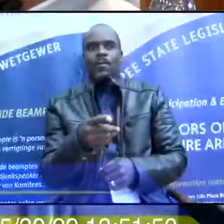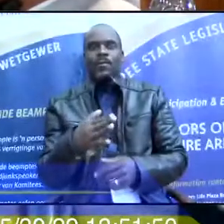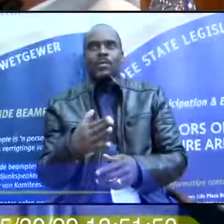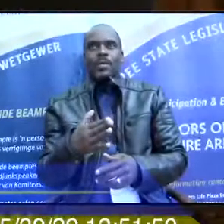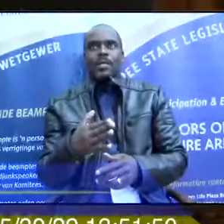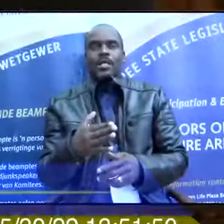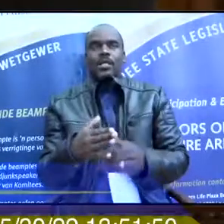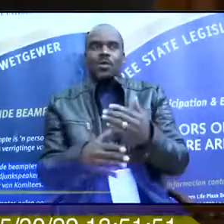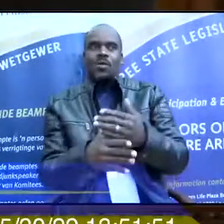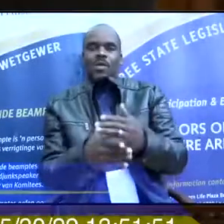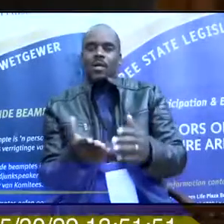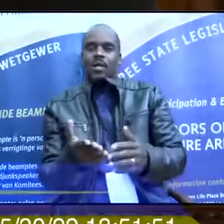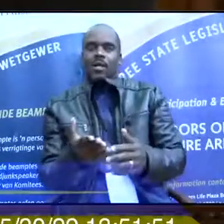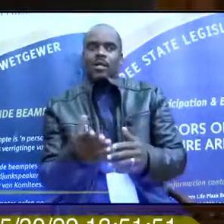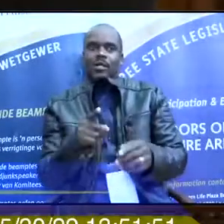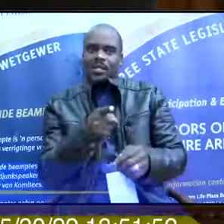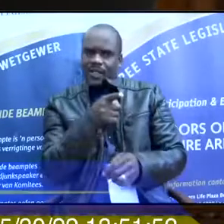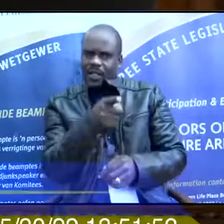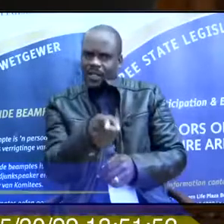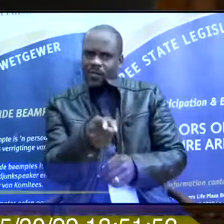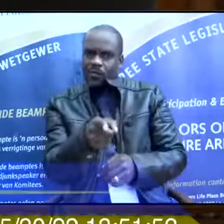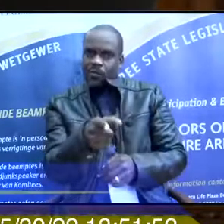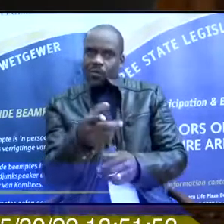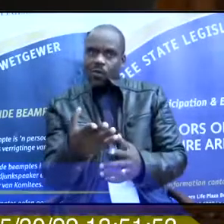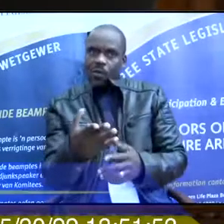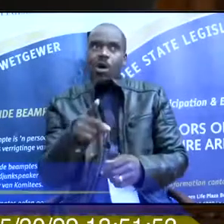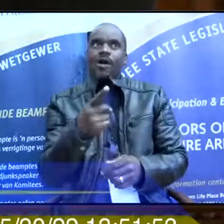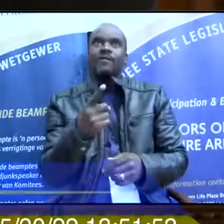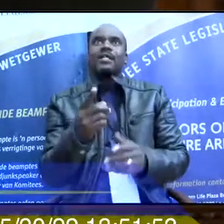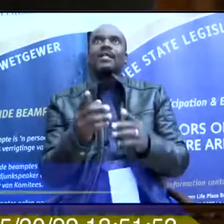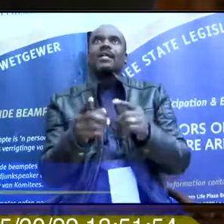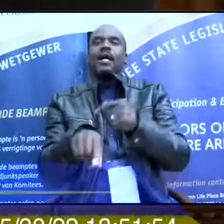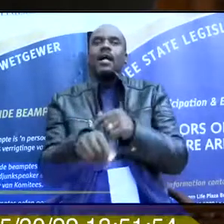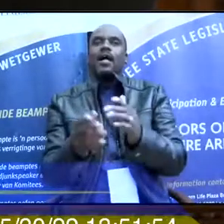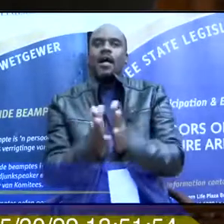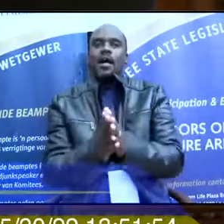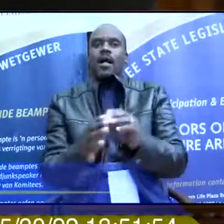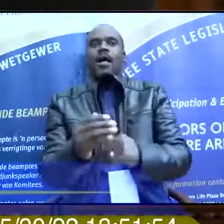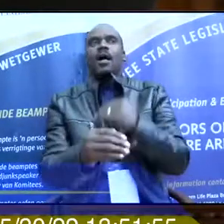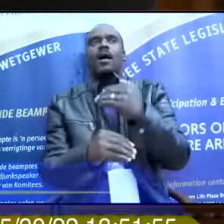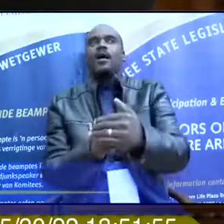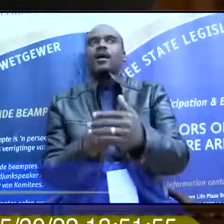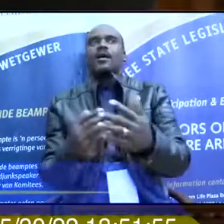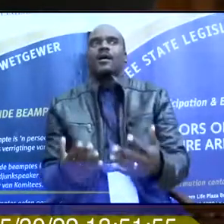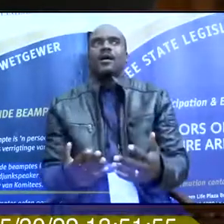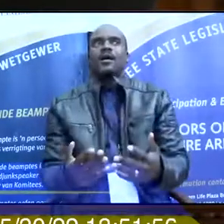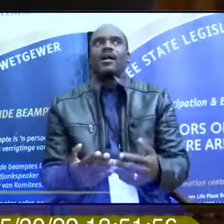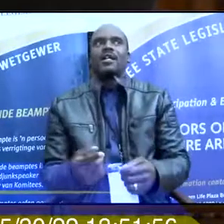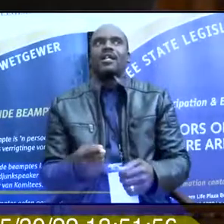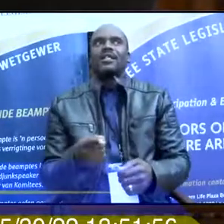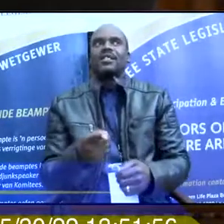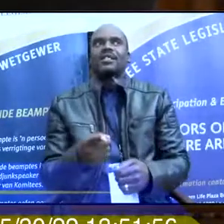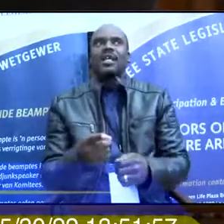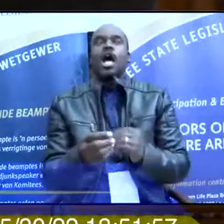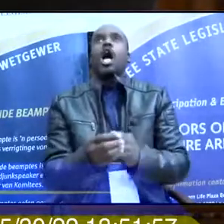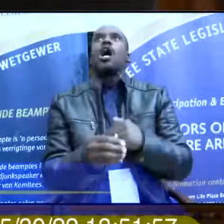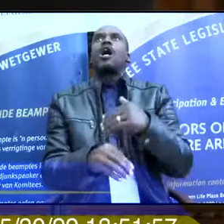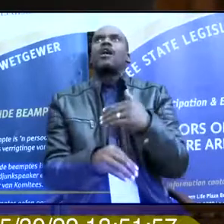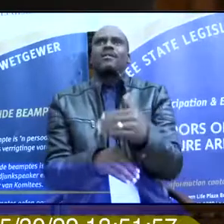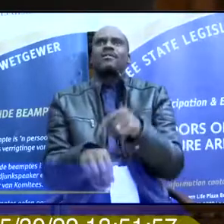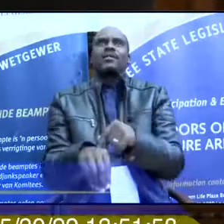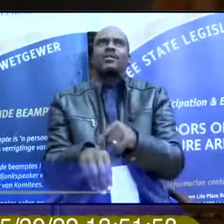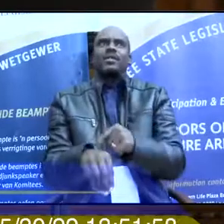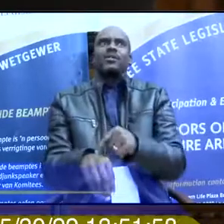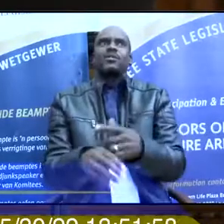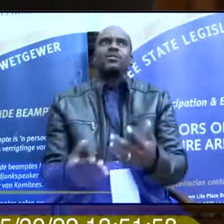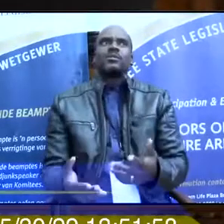of 24 7. therefore anything after 10 o'clock comment how hell is over time the same